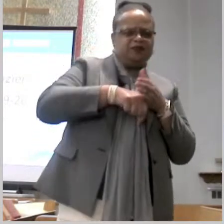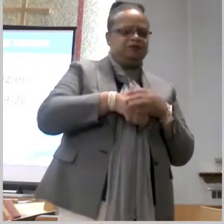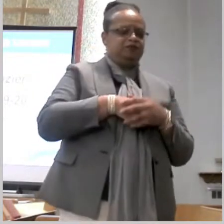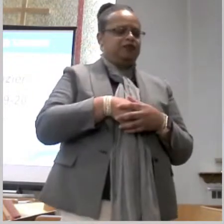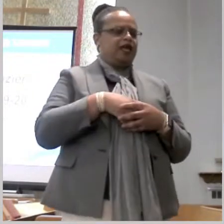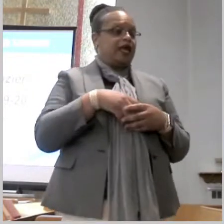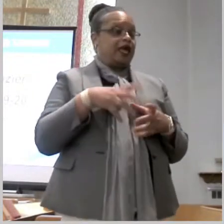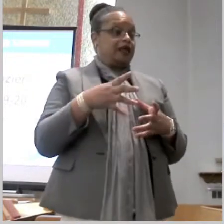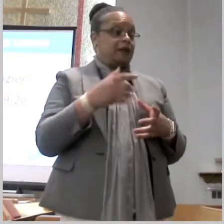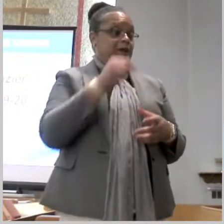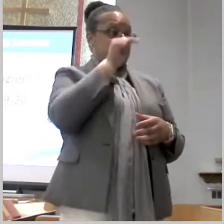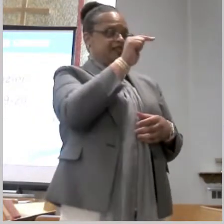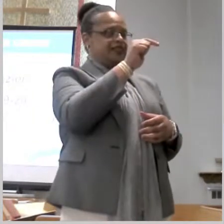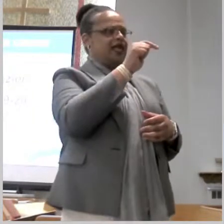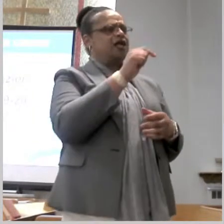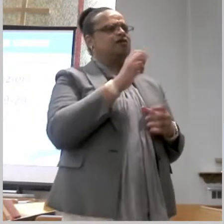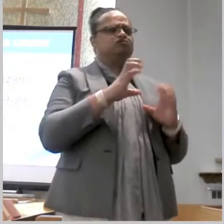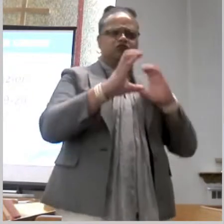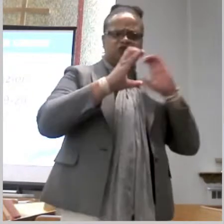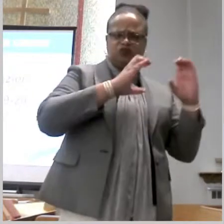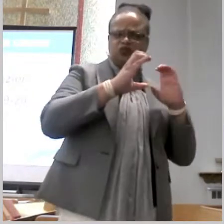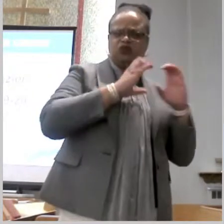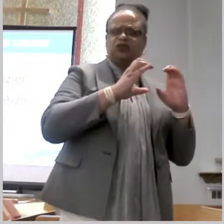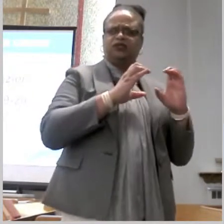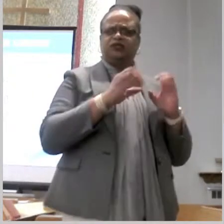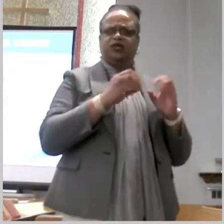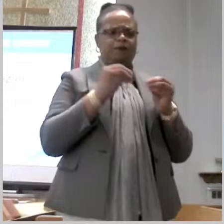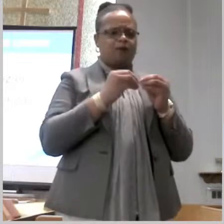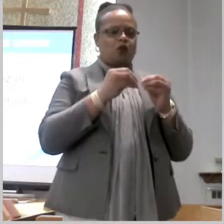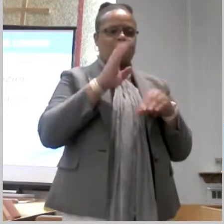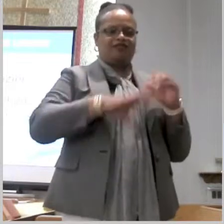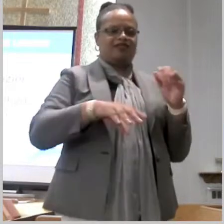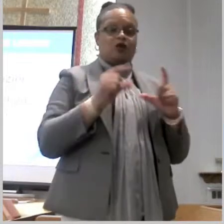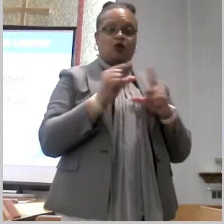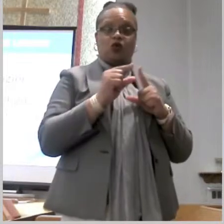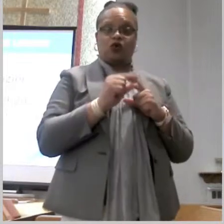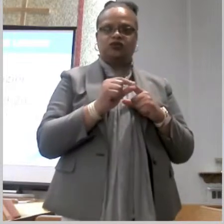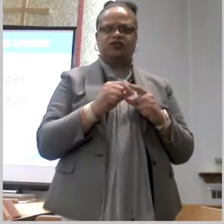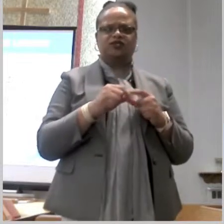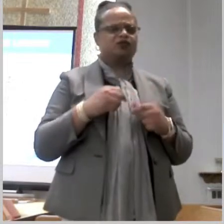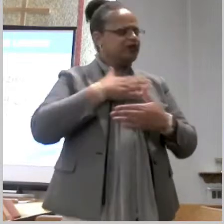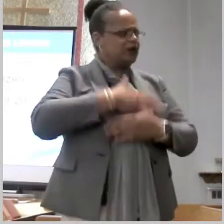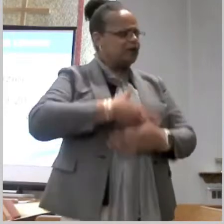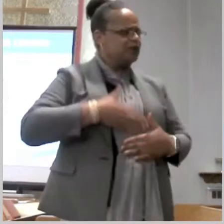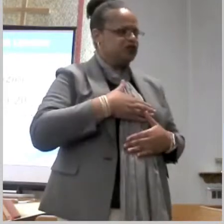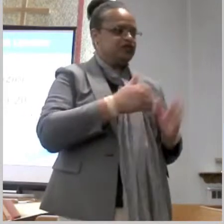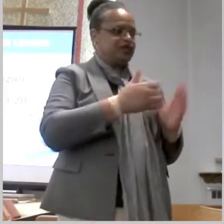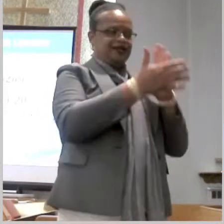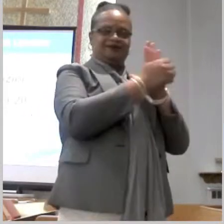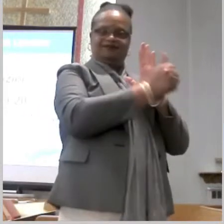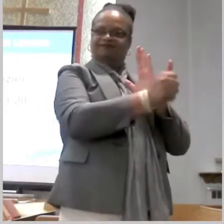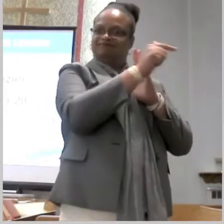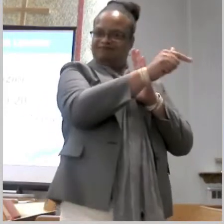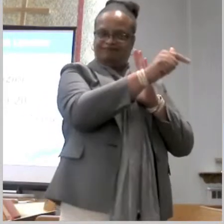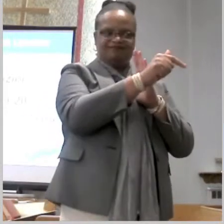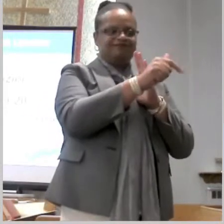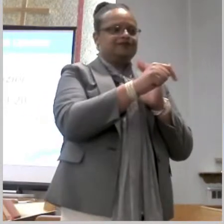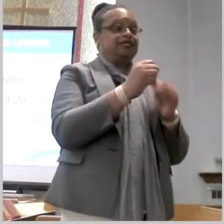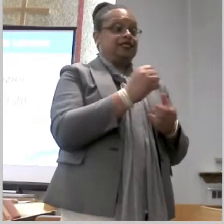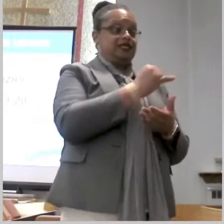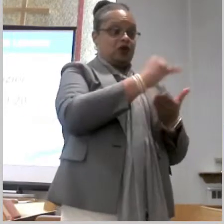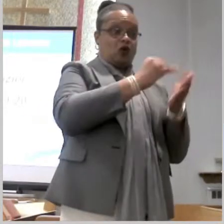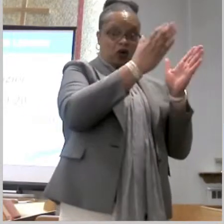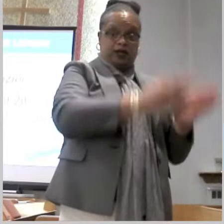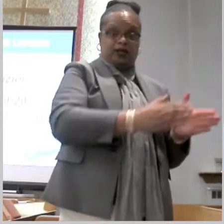even convey messages beyond mere words. We often find ourselves appreciating the skill, creativity, and dedication of the